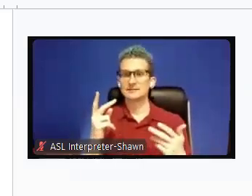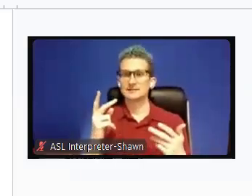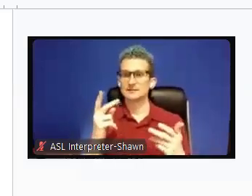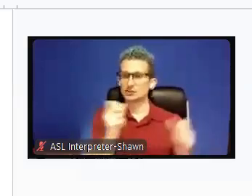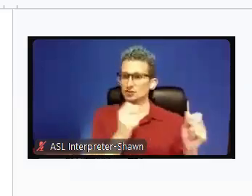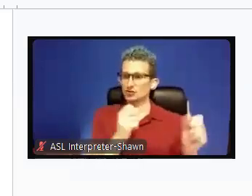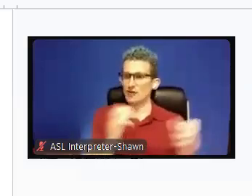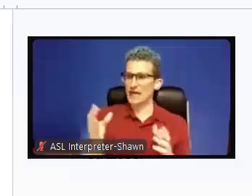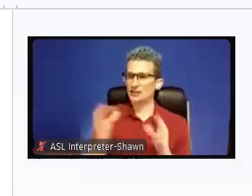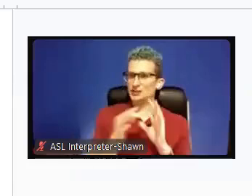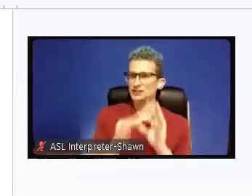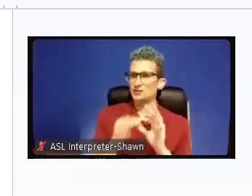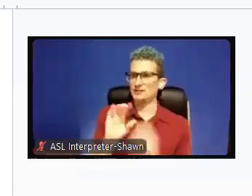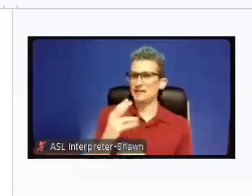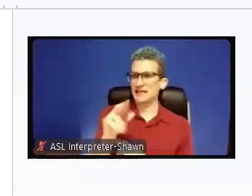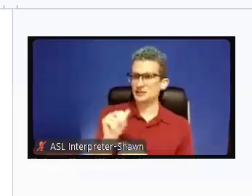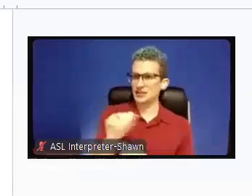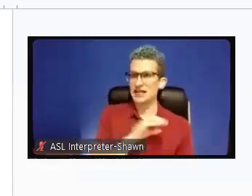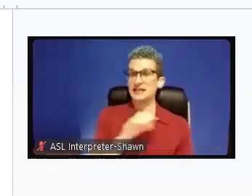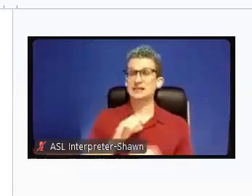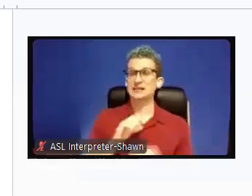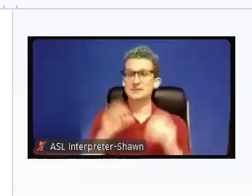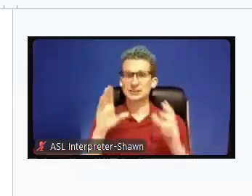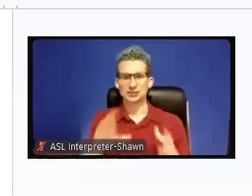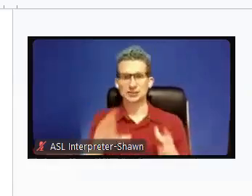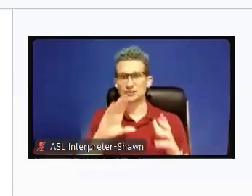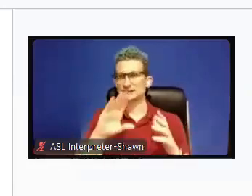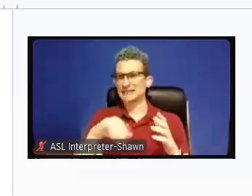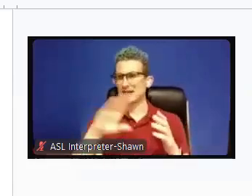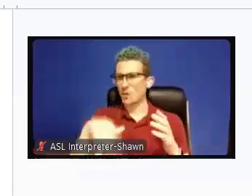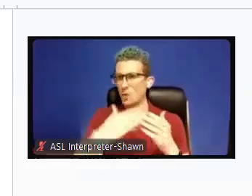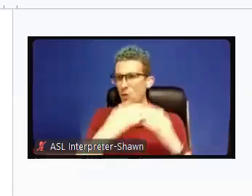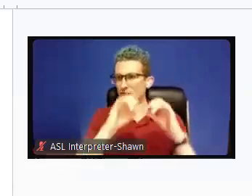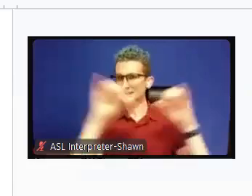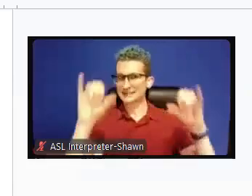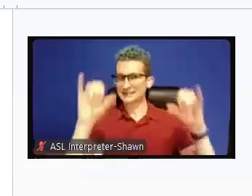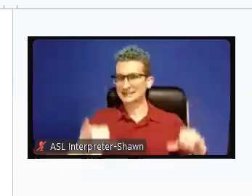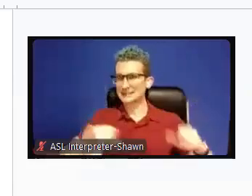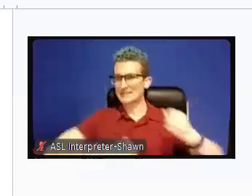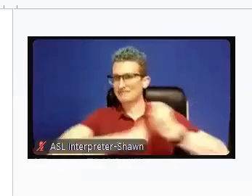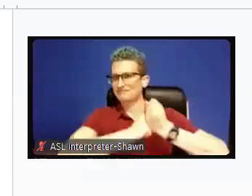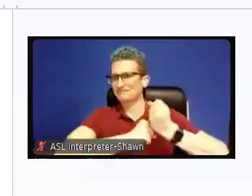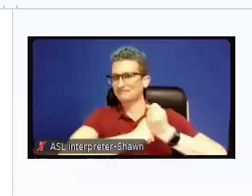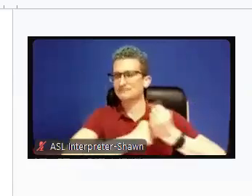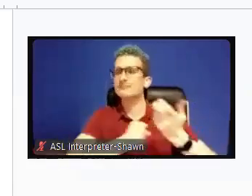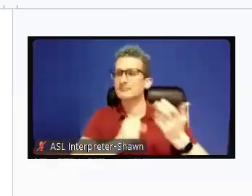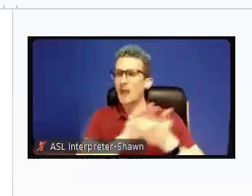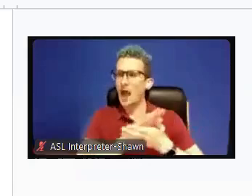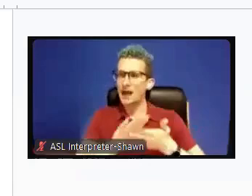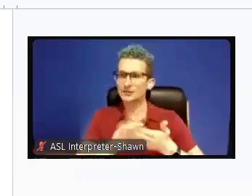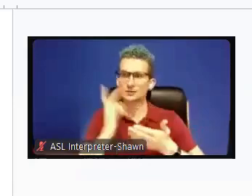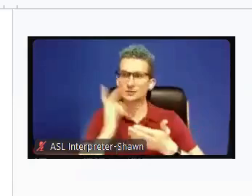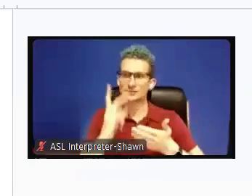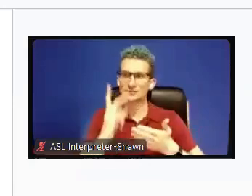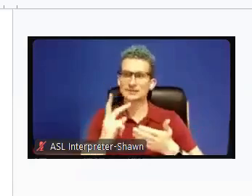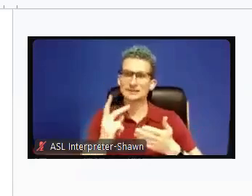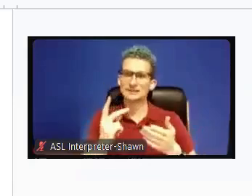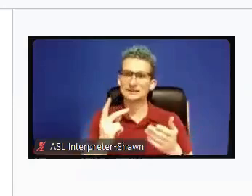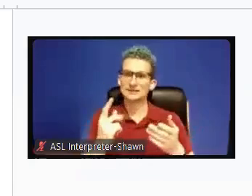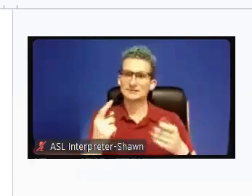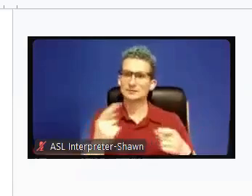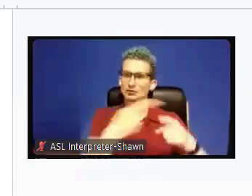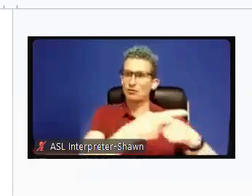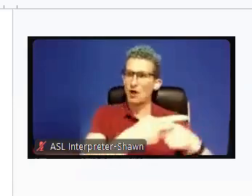those are supposed to be able to, the framework to hold it up. It would be neat to see all of those cross points across